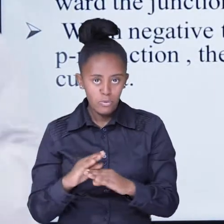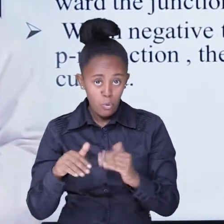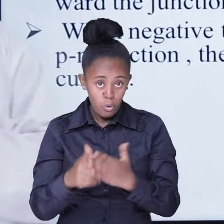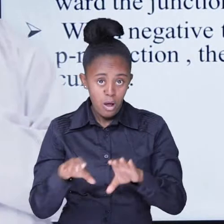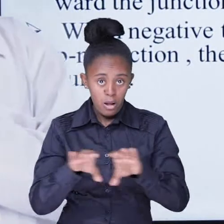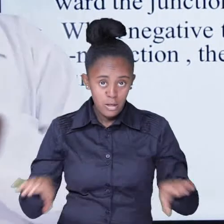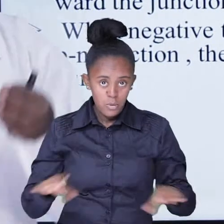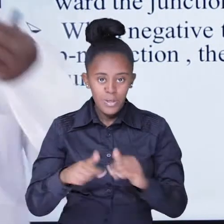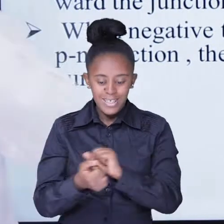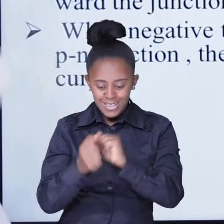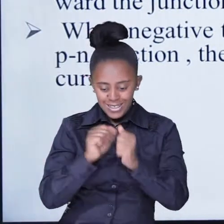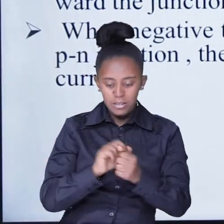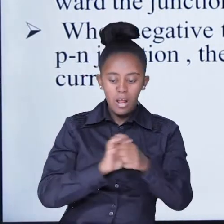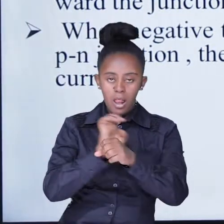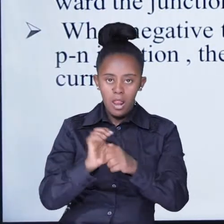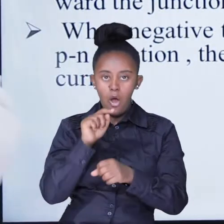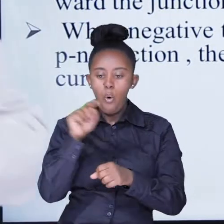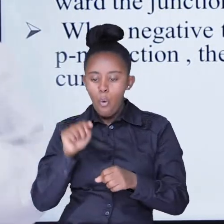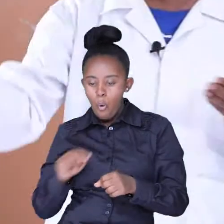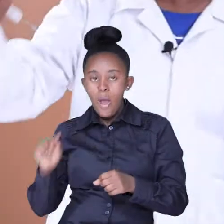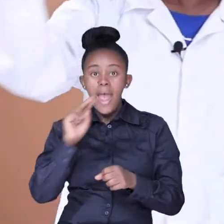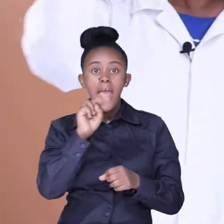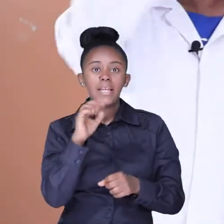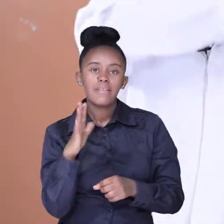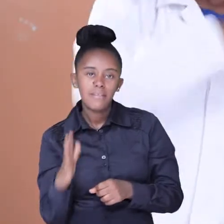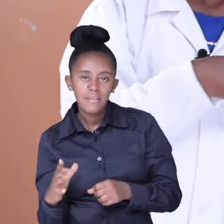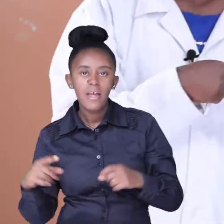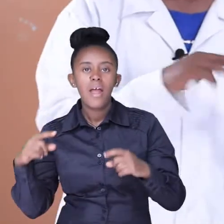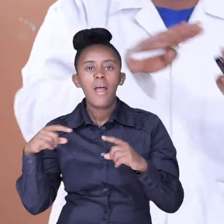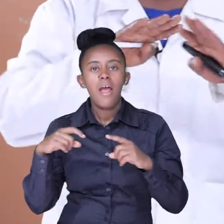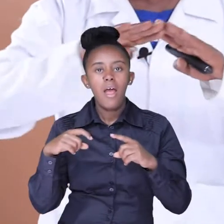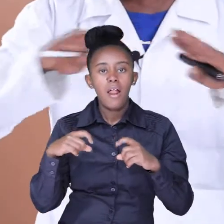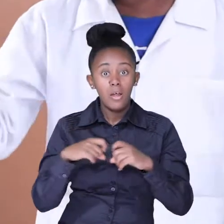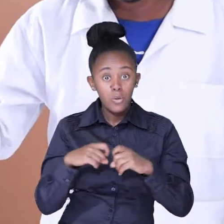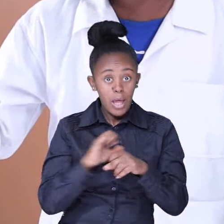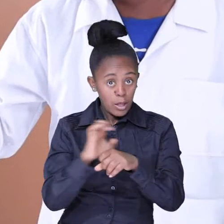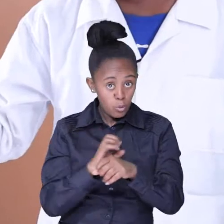exchanger electrons, the holes with n-type, the electron with the p-type,